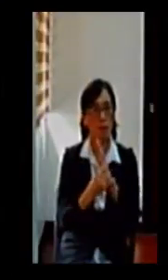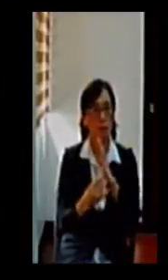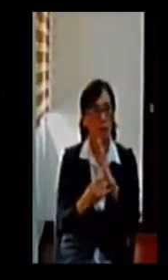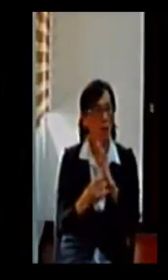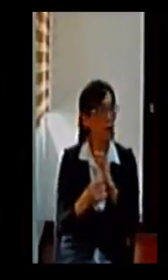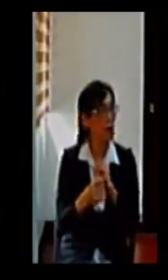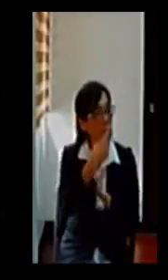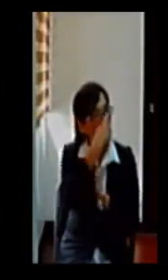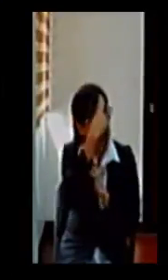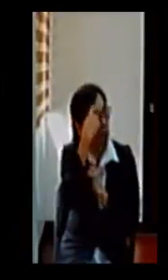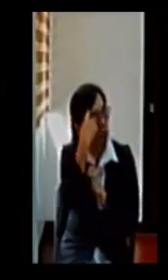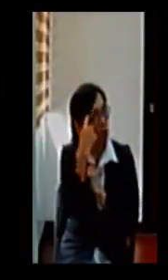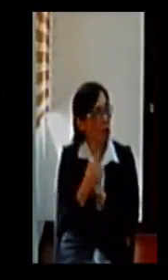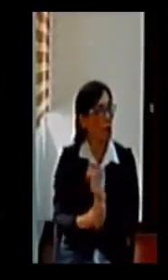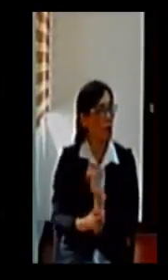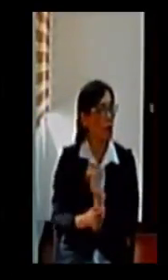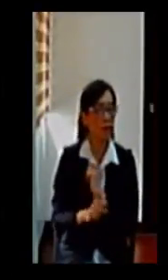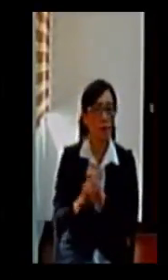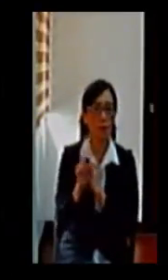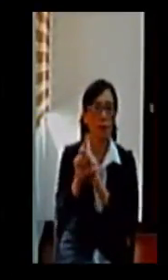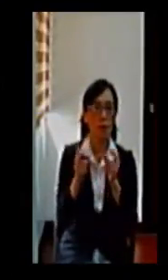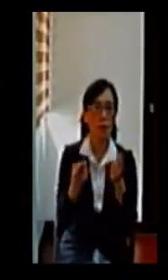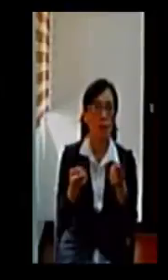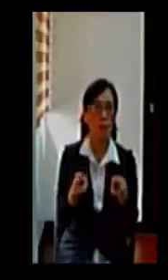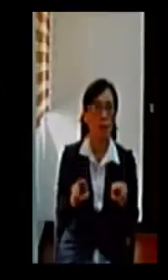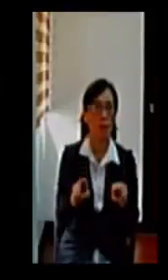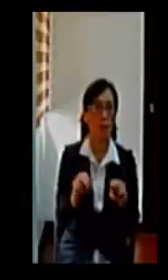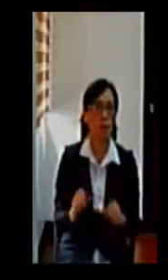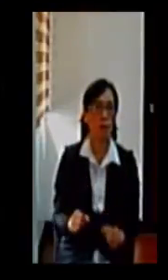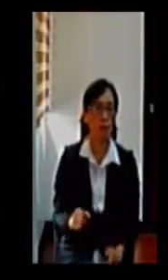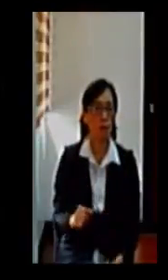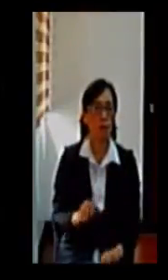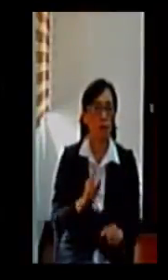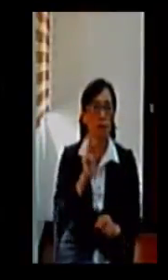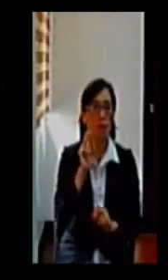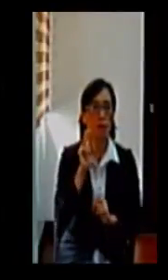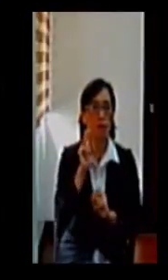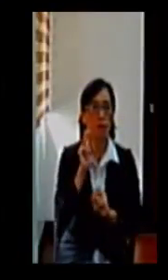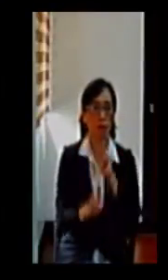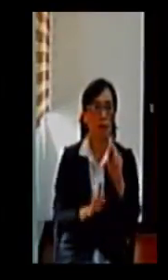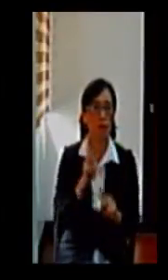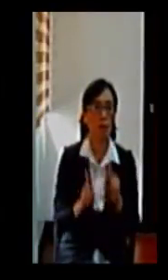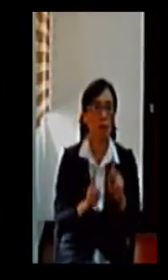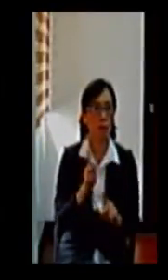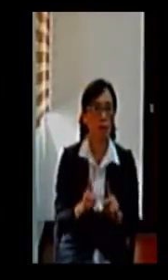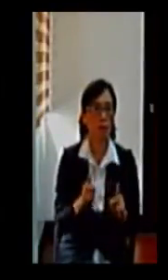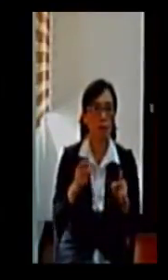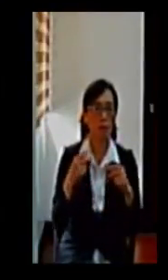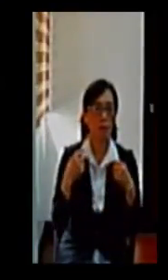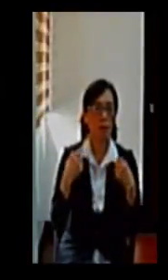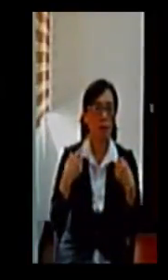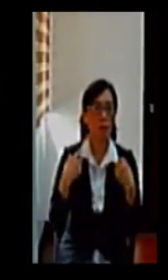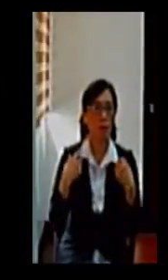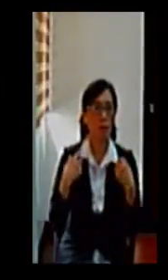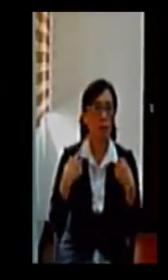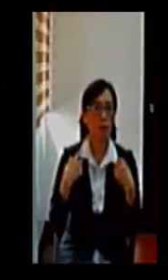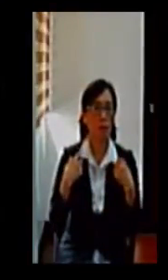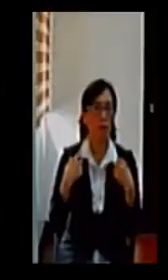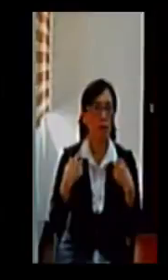because it's exotic. And what is happening is that the population of this of the tamarau